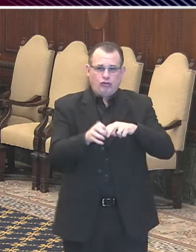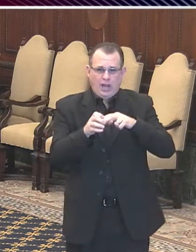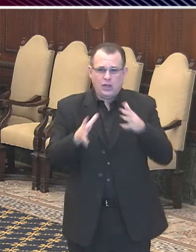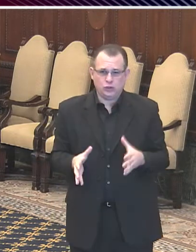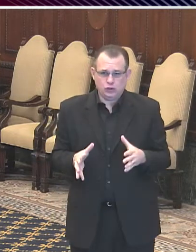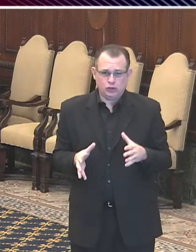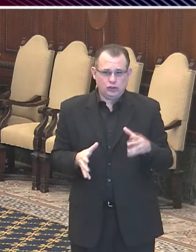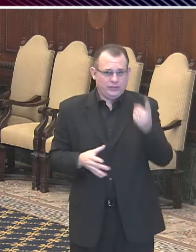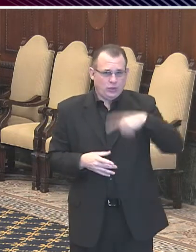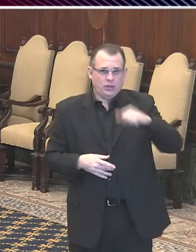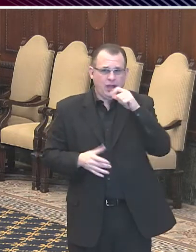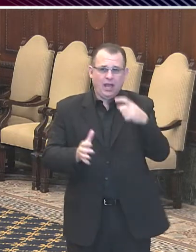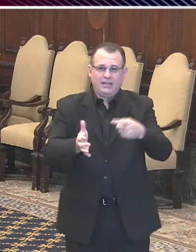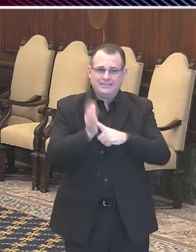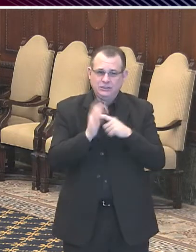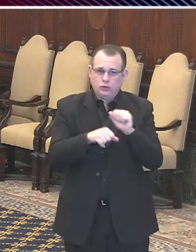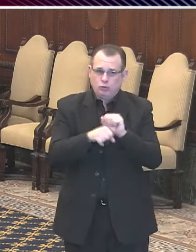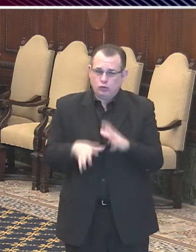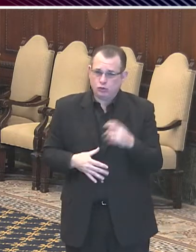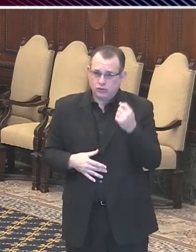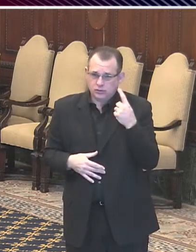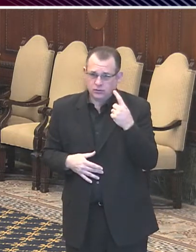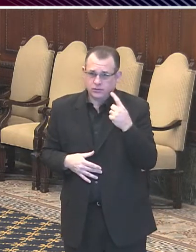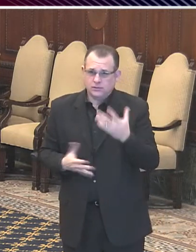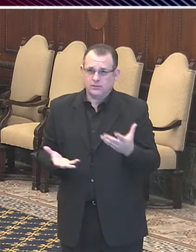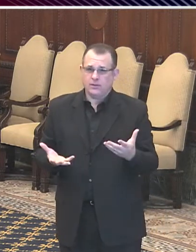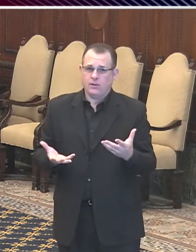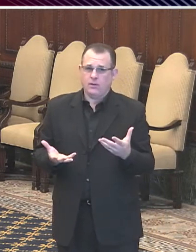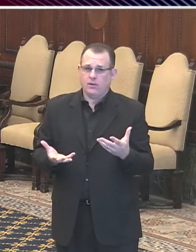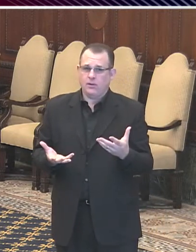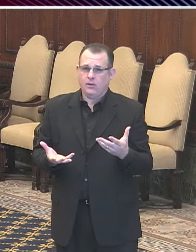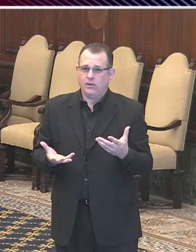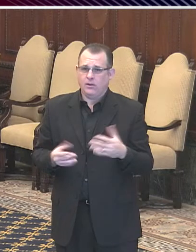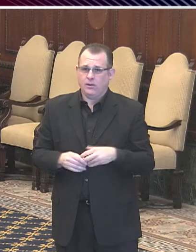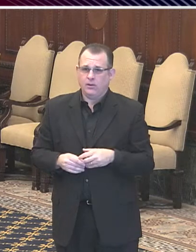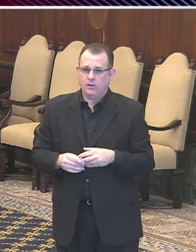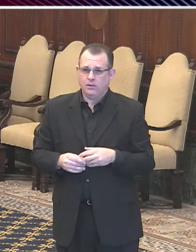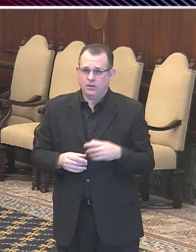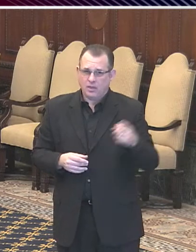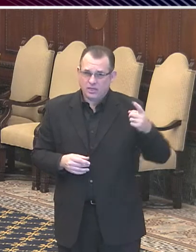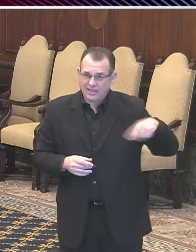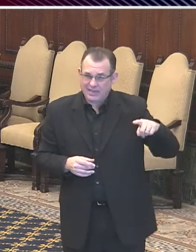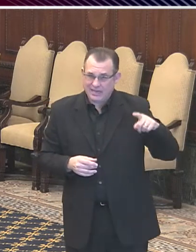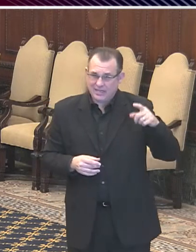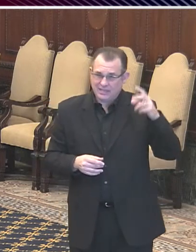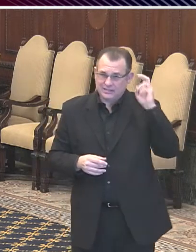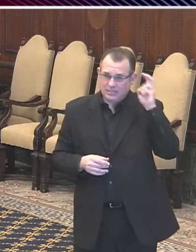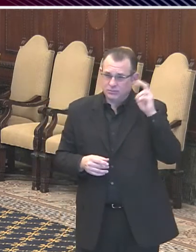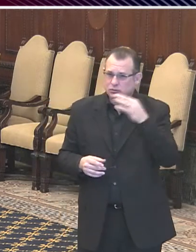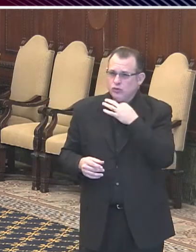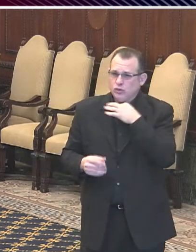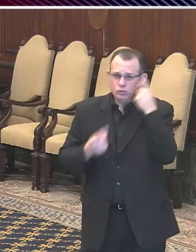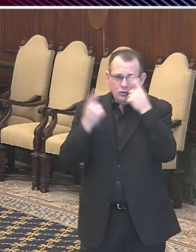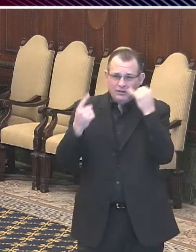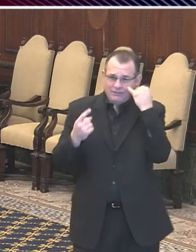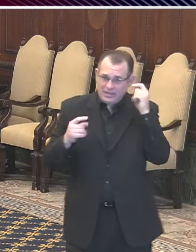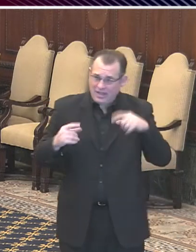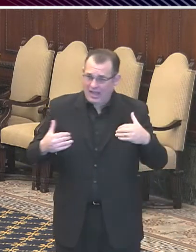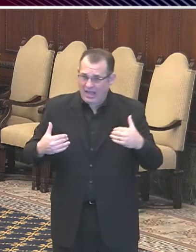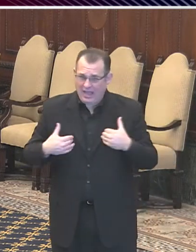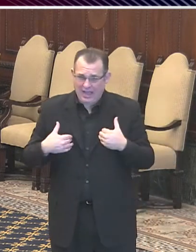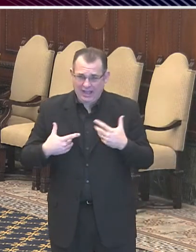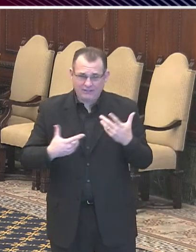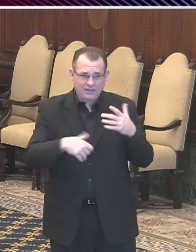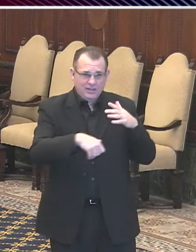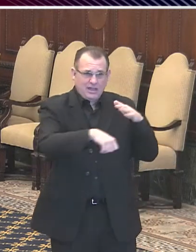which is why they say it's so important to keep SEPTA operating. And they're wondering if there should be an advisory that people should